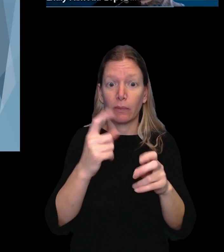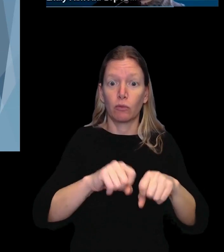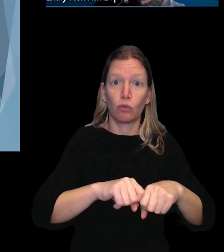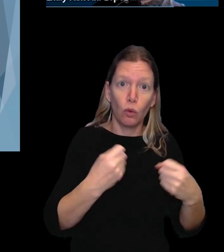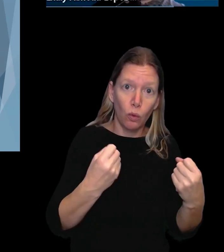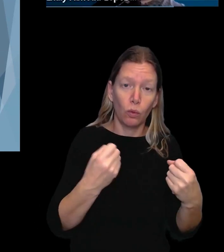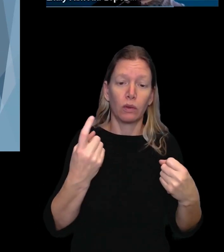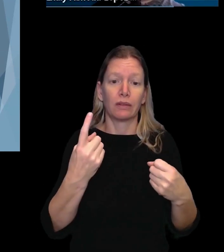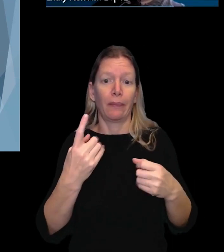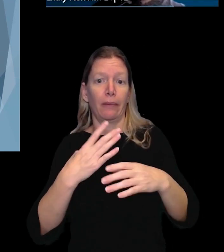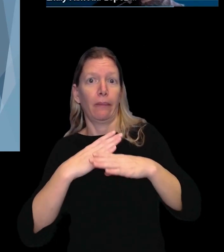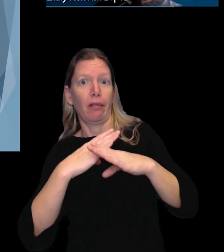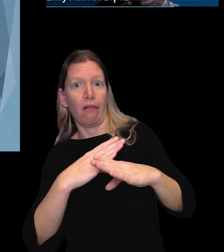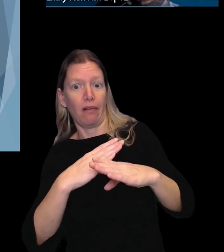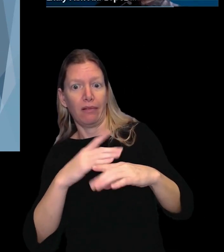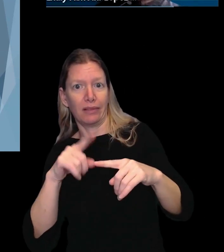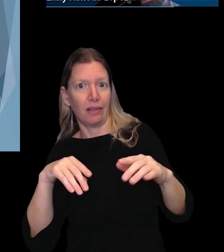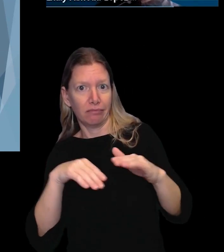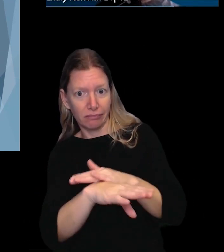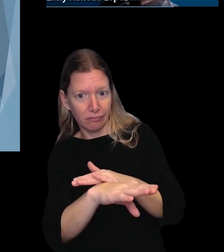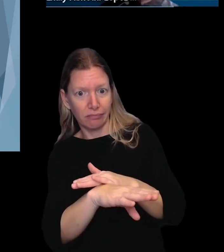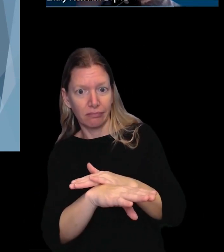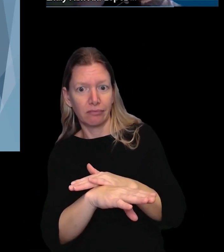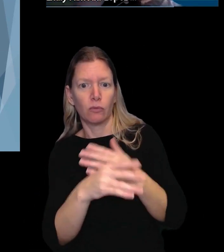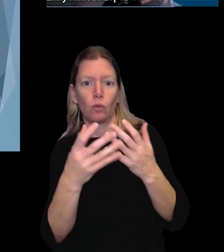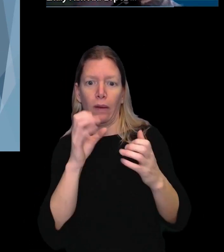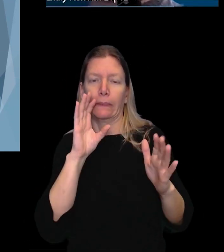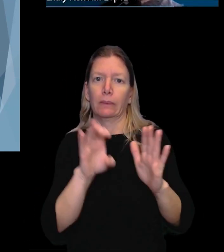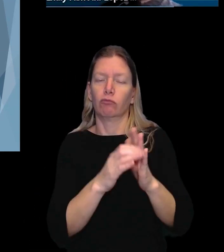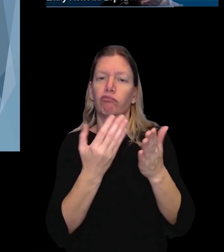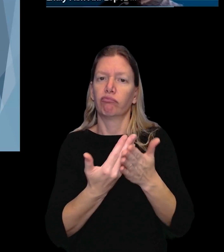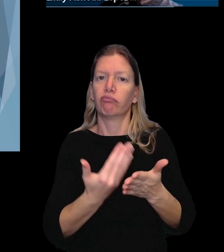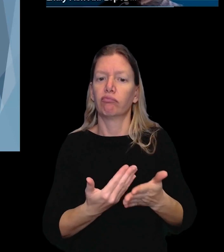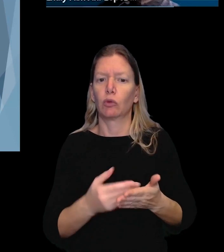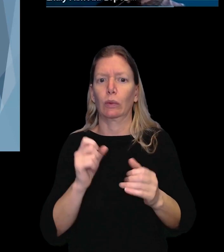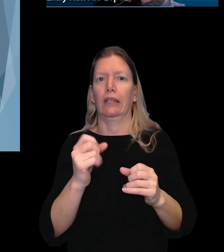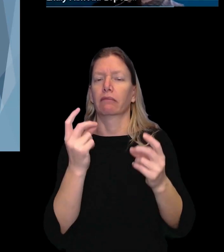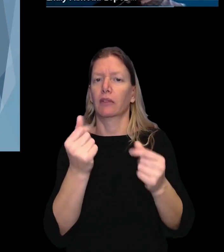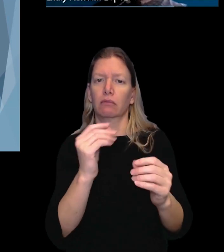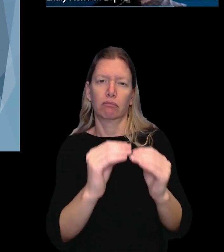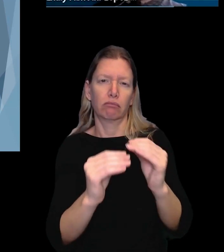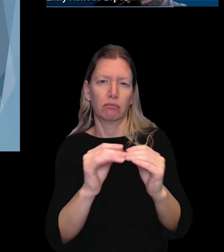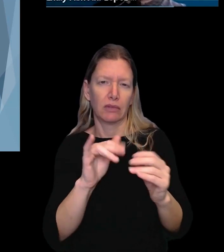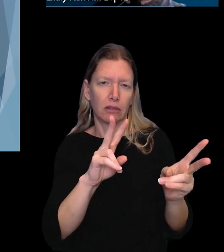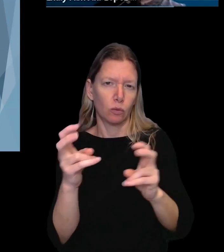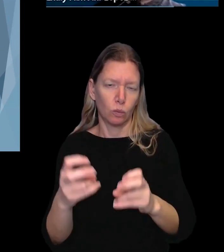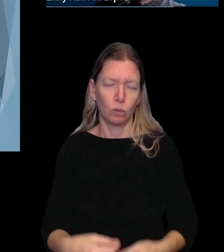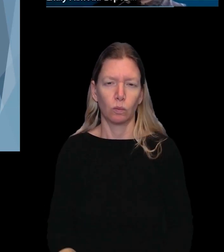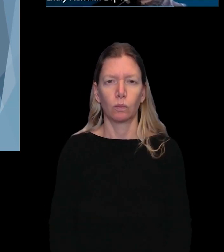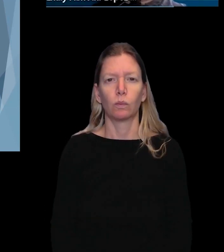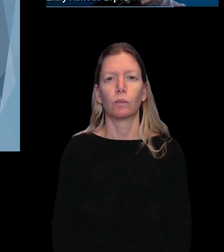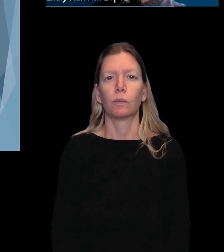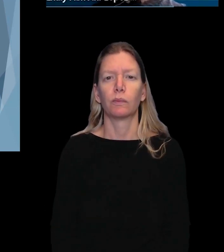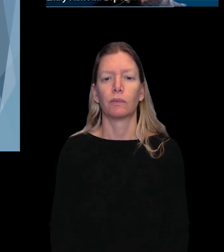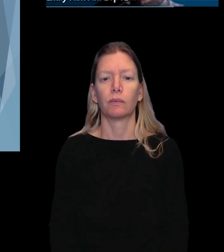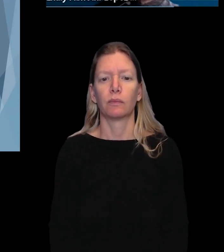of issue, something's broken, um, or something is blocked off, we want pictures of those so that we can remedy the